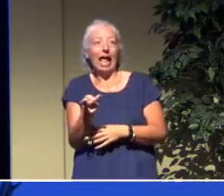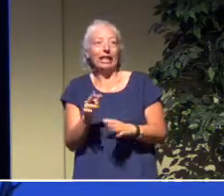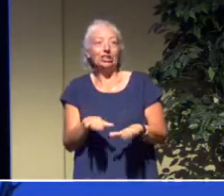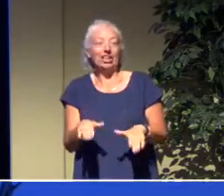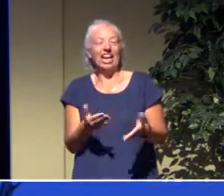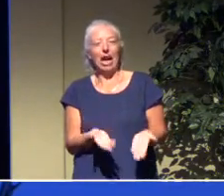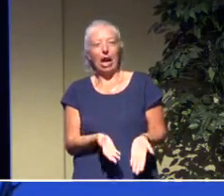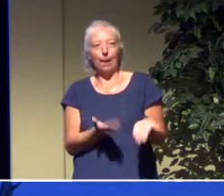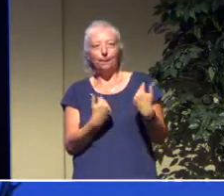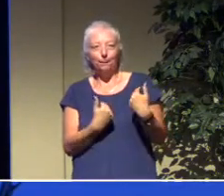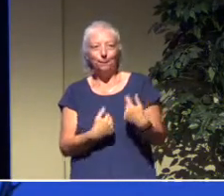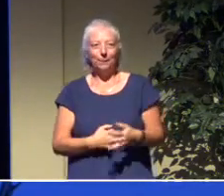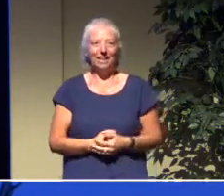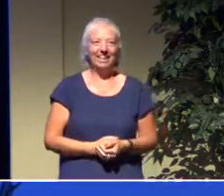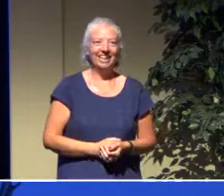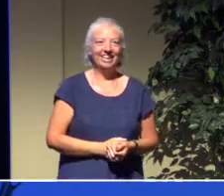up?